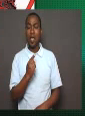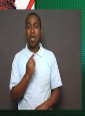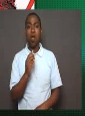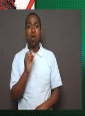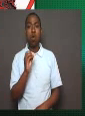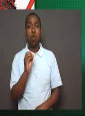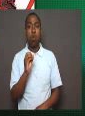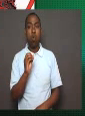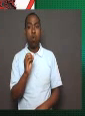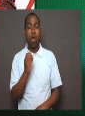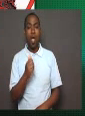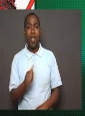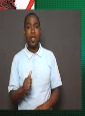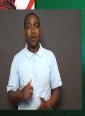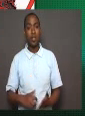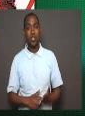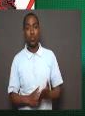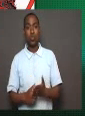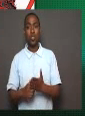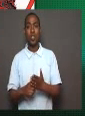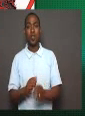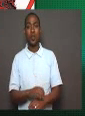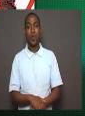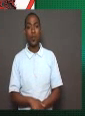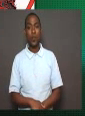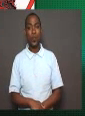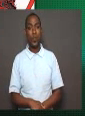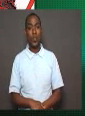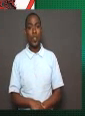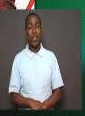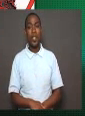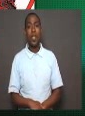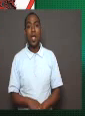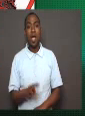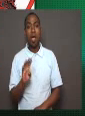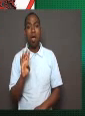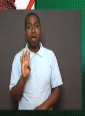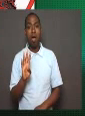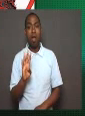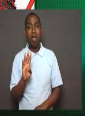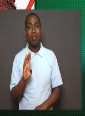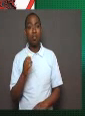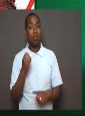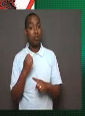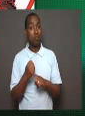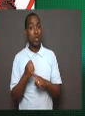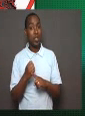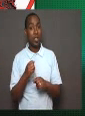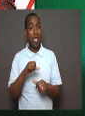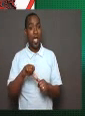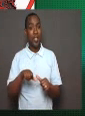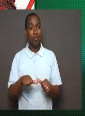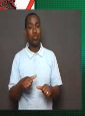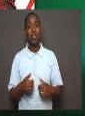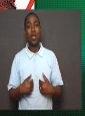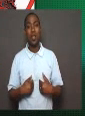gas-transporting protein molecules folded around 4 iron atoms.